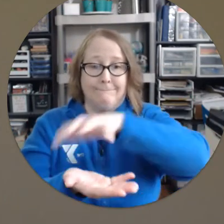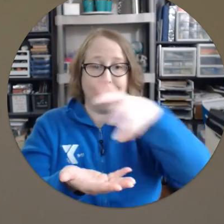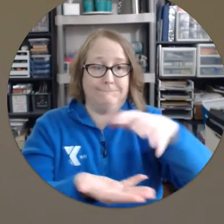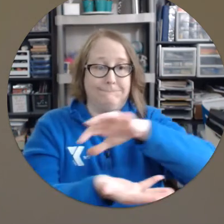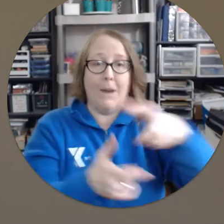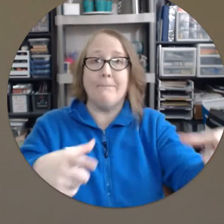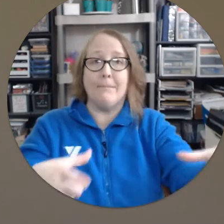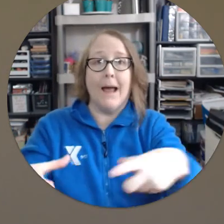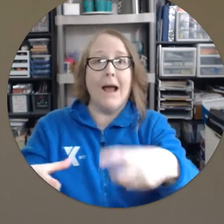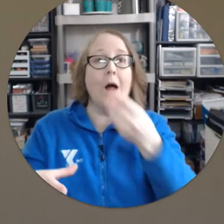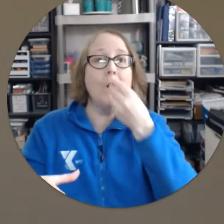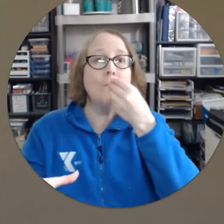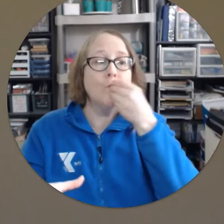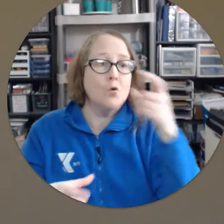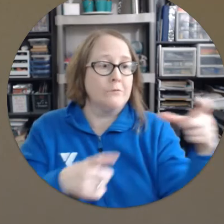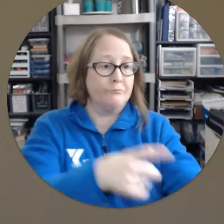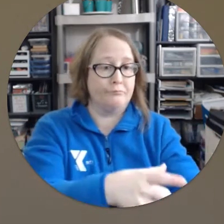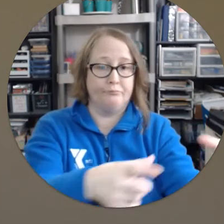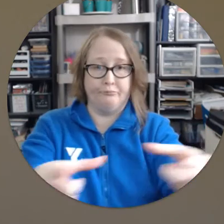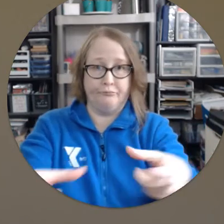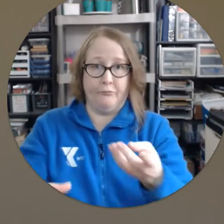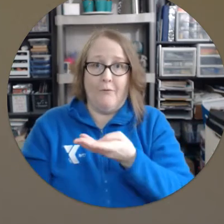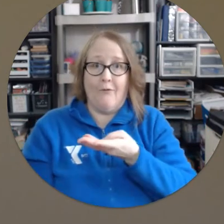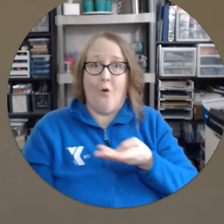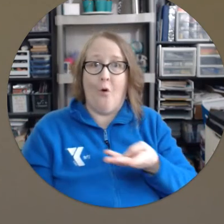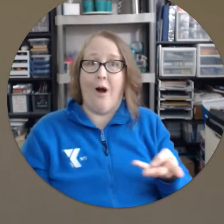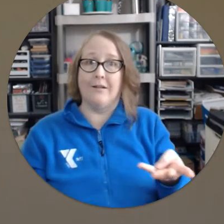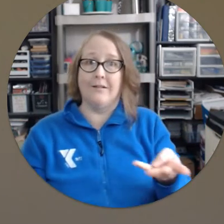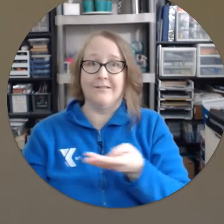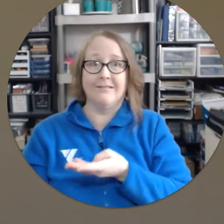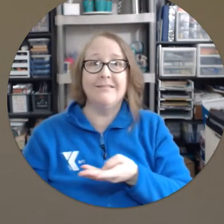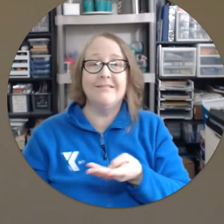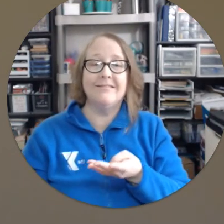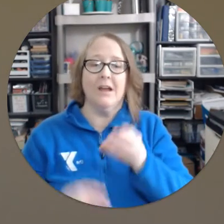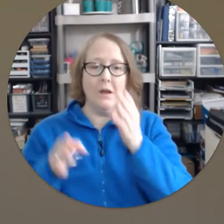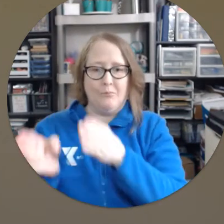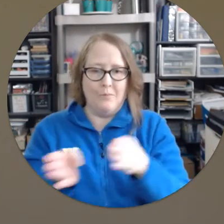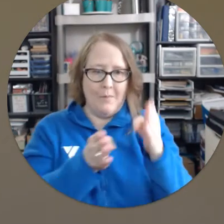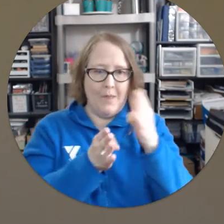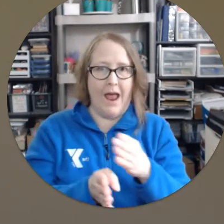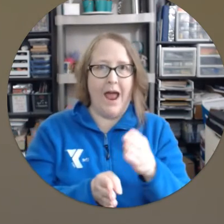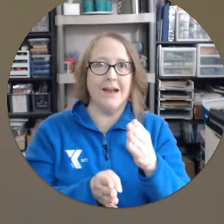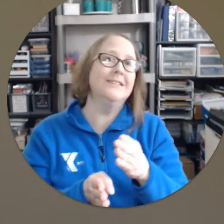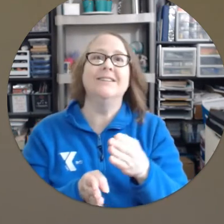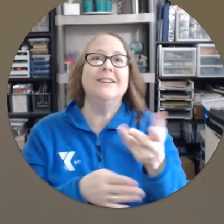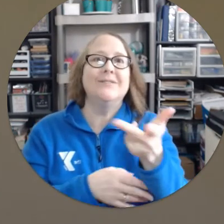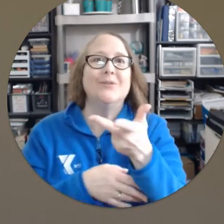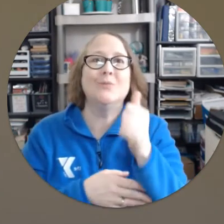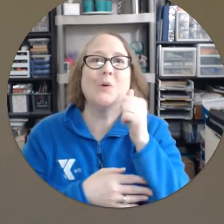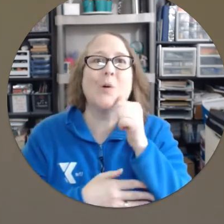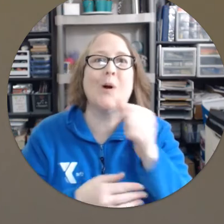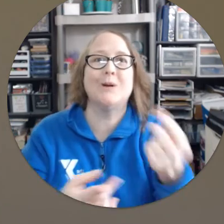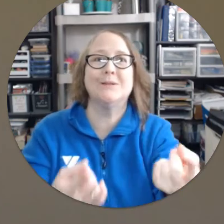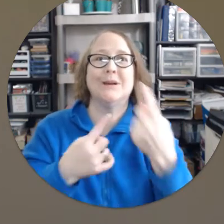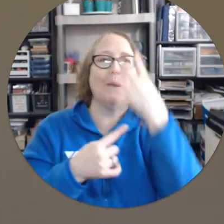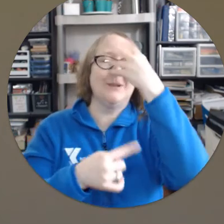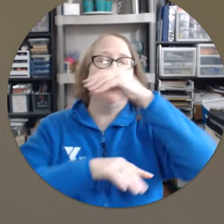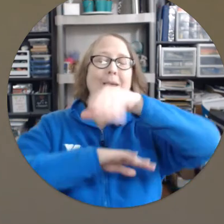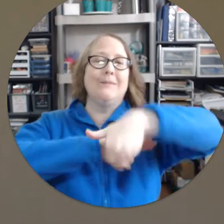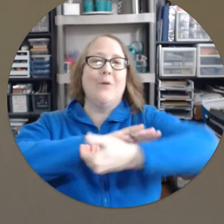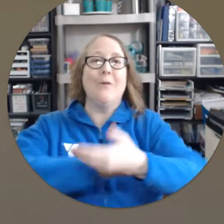mama arranged for Leora, Jenny, and May to stay over at our house. And when